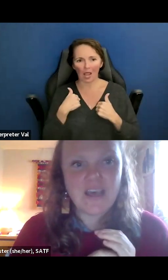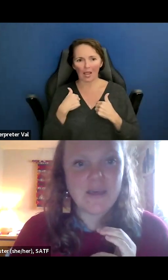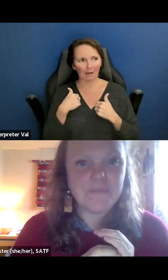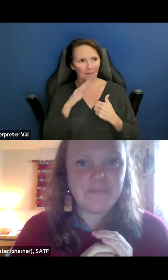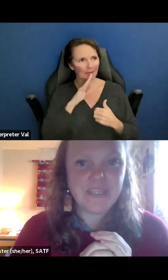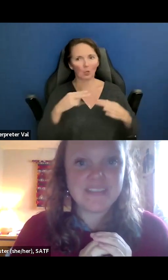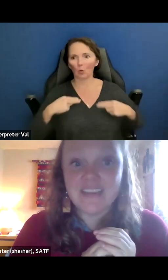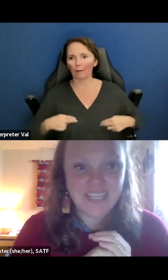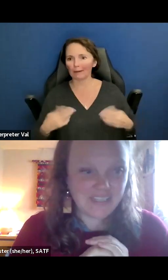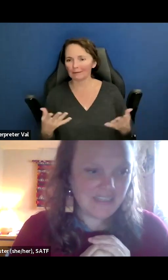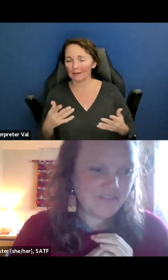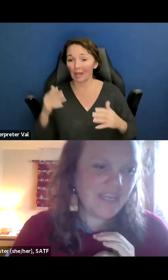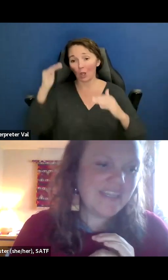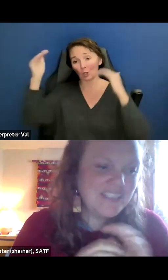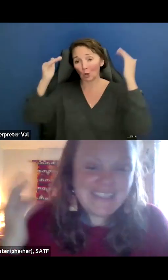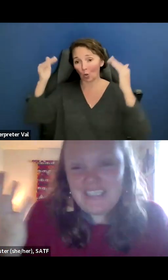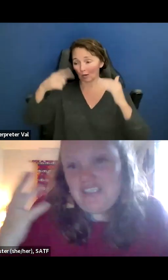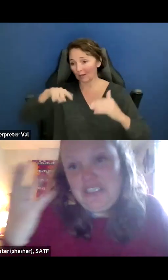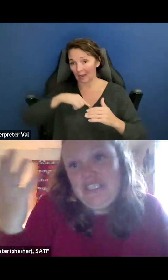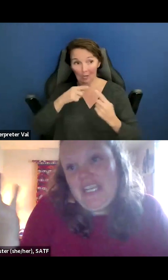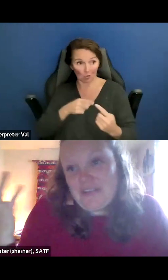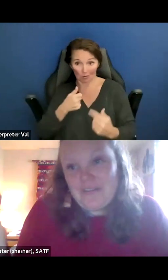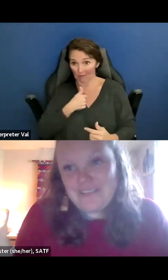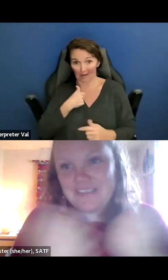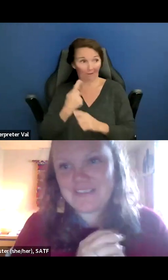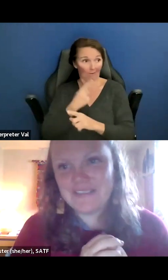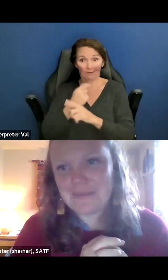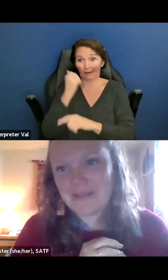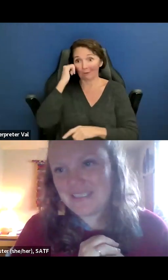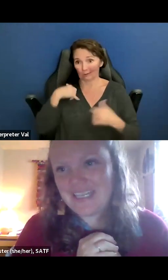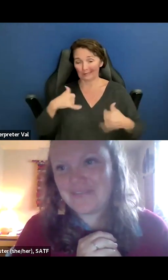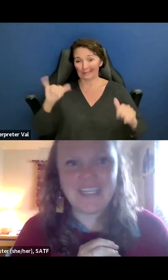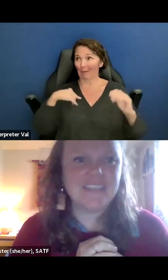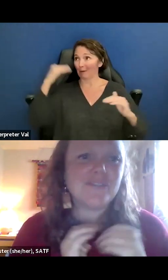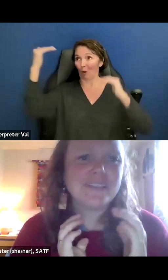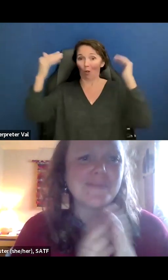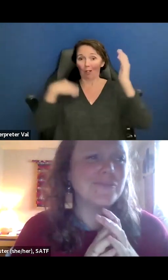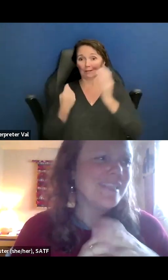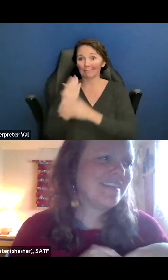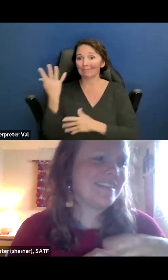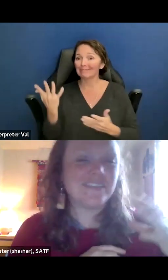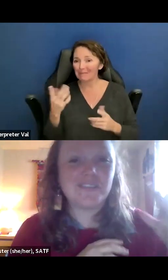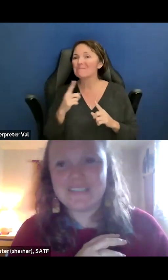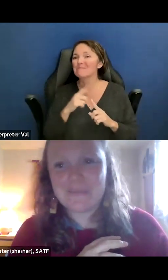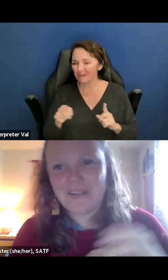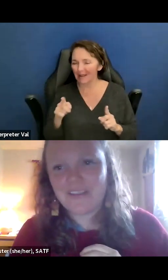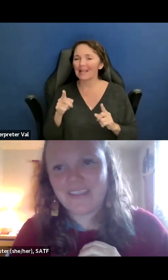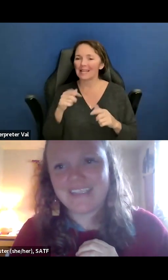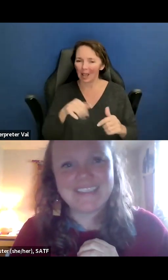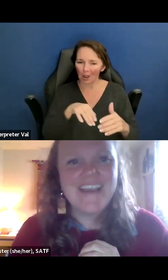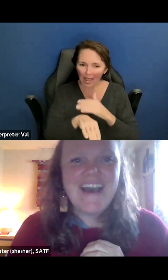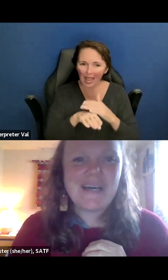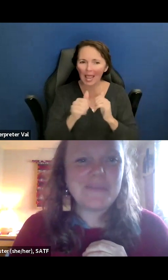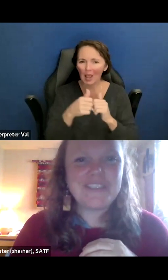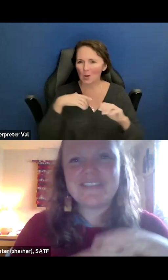tools to navigate life. And then just like general concerns about life, like stress about tests and stress about other